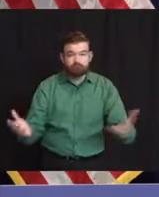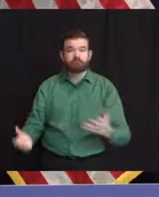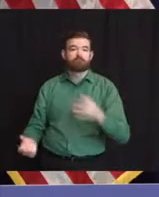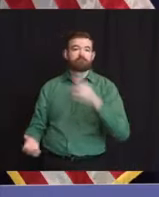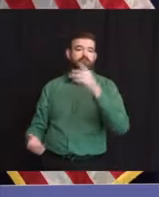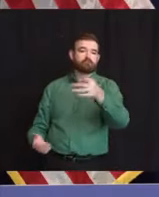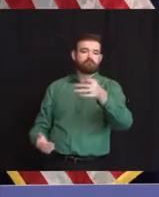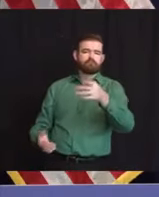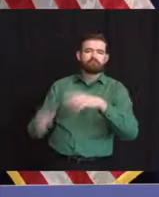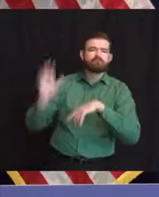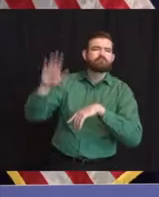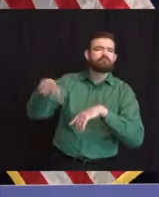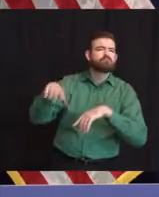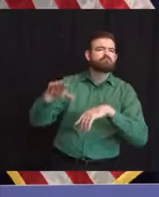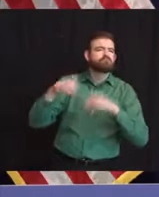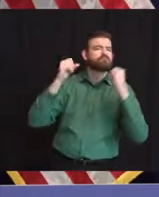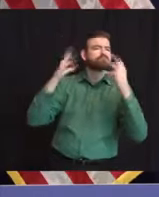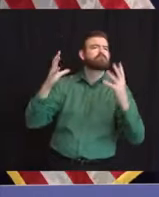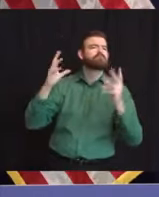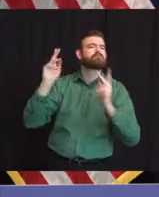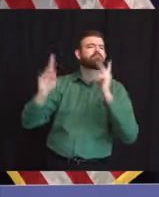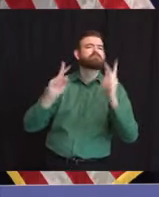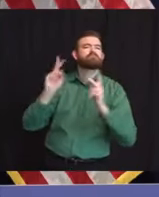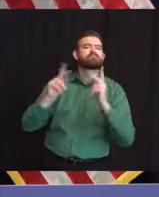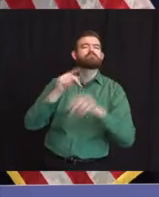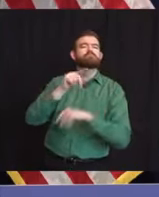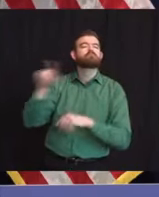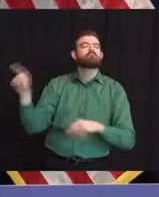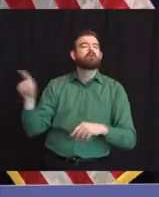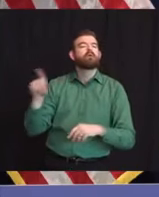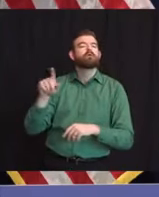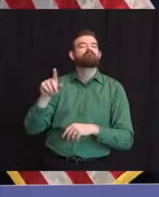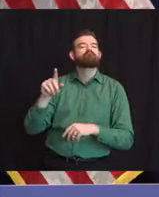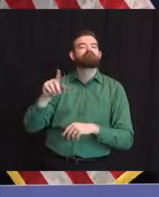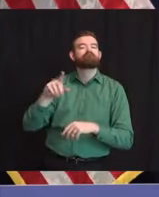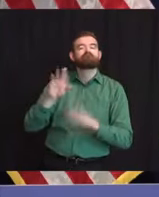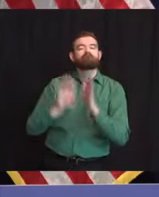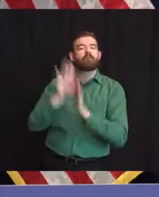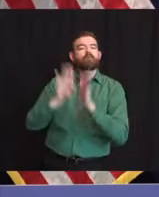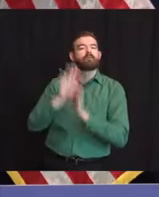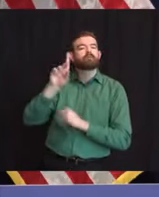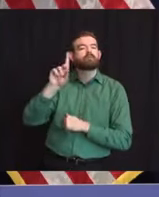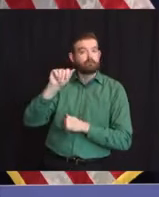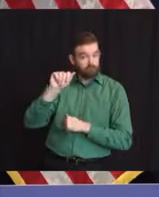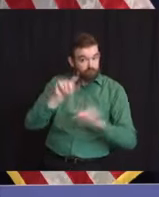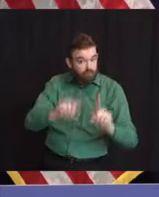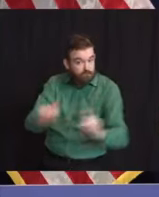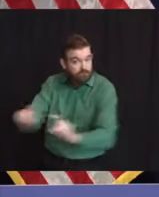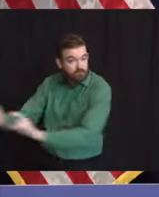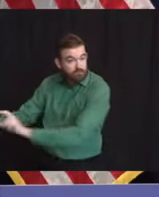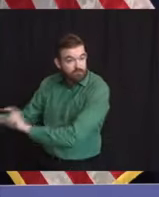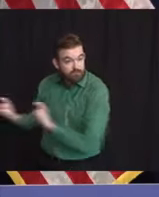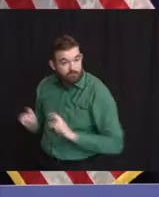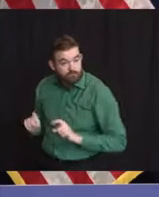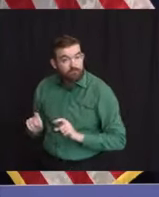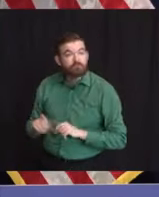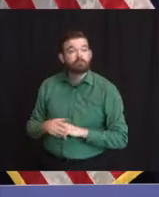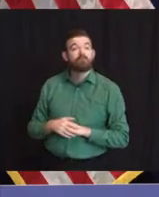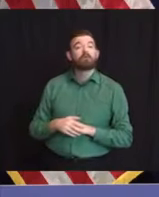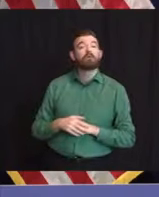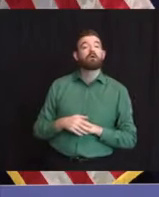group homes. Will they be tested too? 2, you put out a call for nursing home employees from other states or retirees to step up and